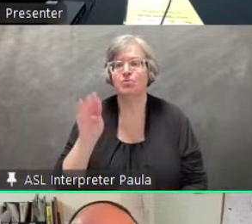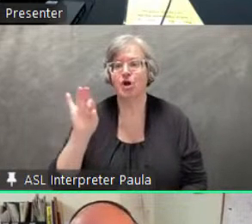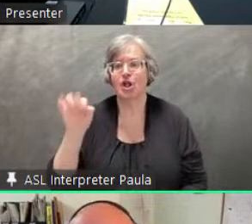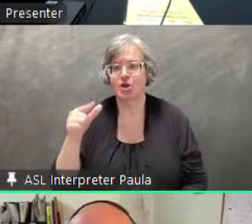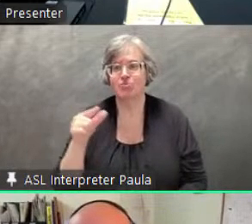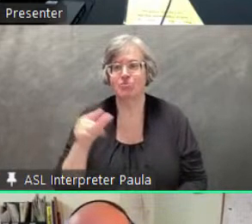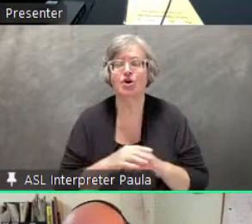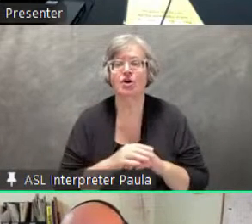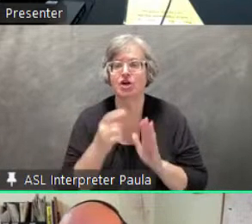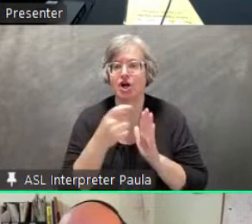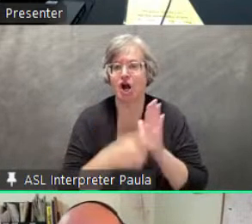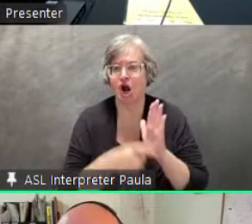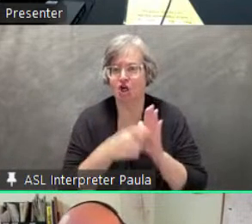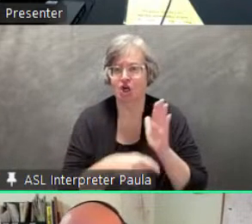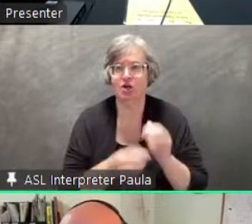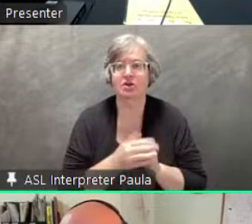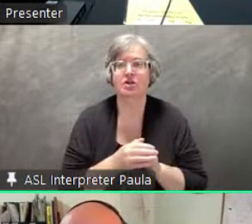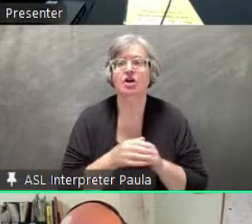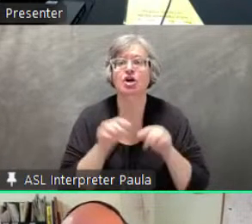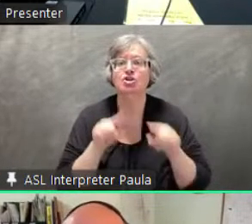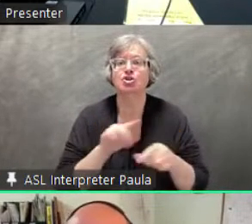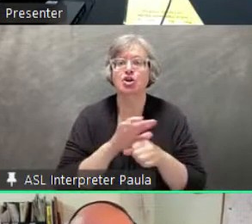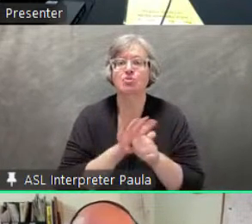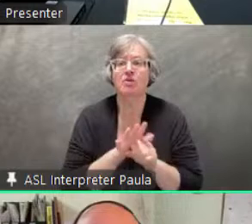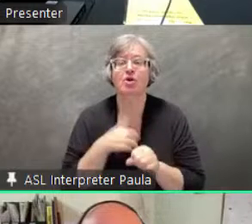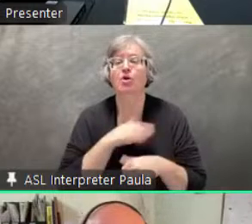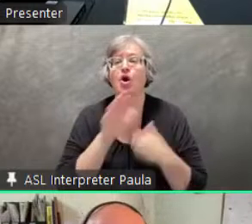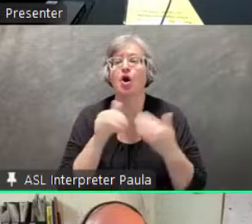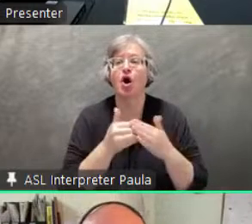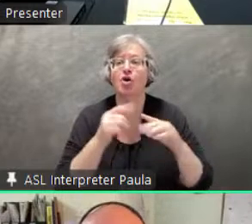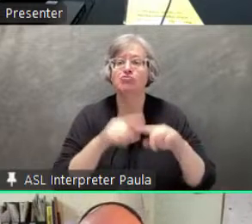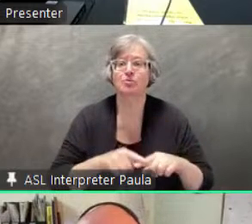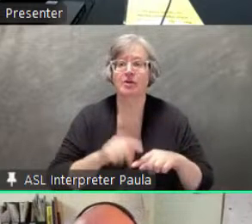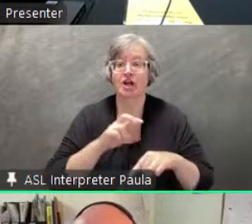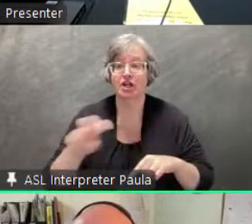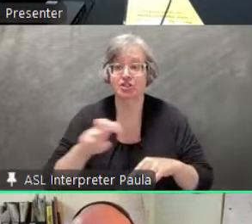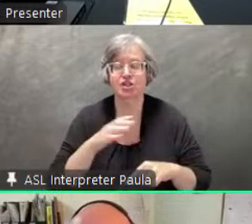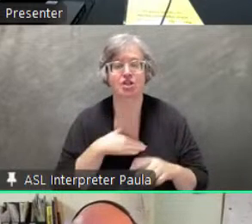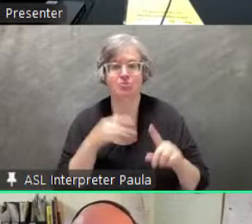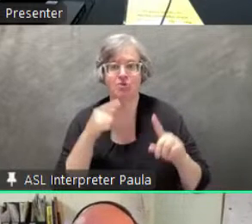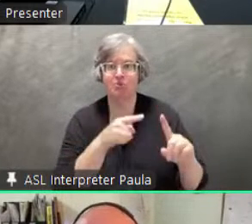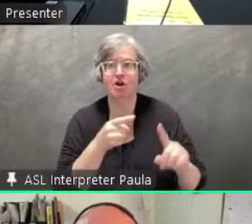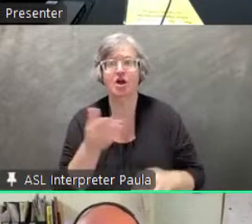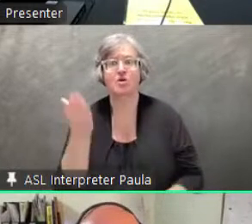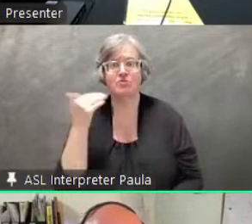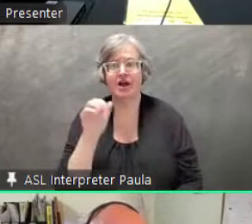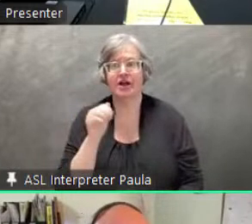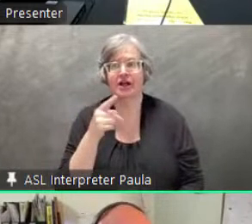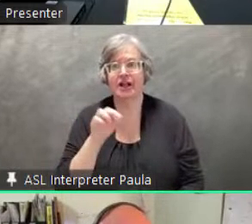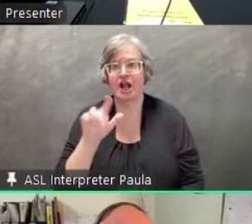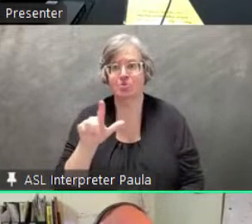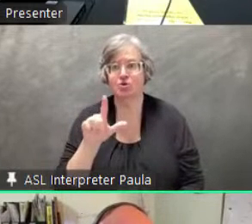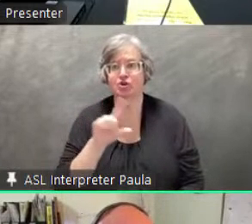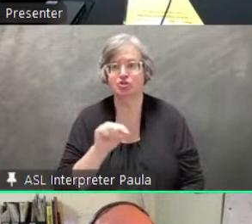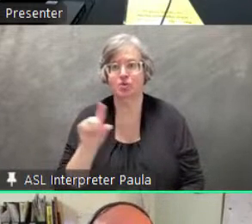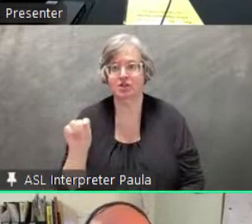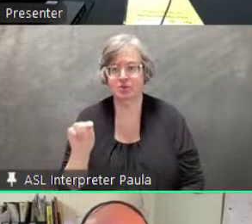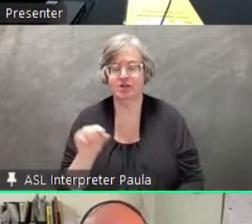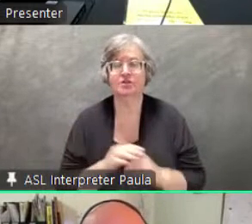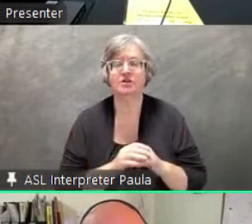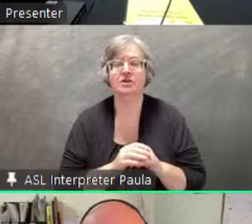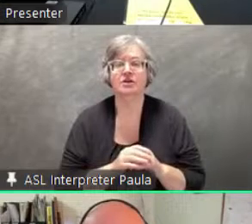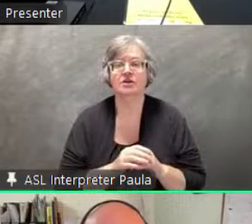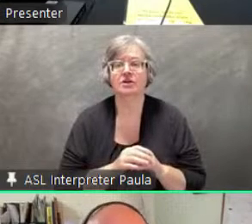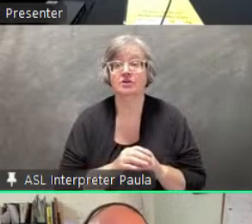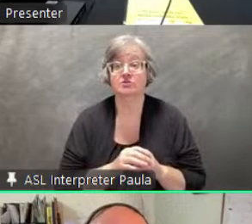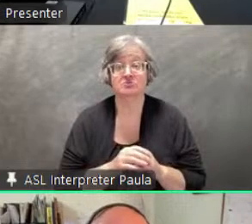a Pandemic, We Are All Transit Dependent." And the point I was making back then in April 2020 is that everyone